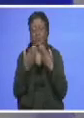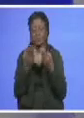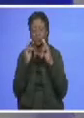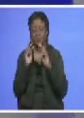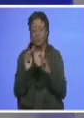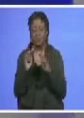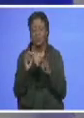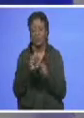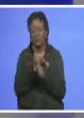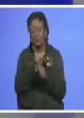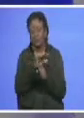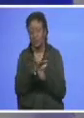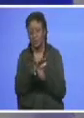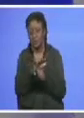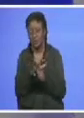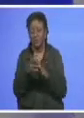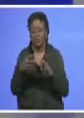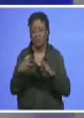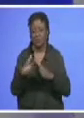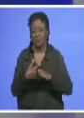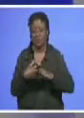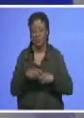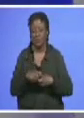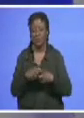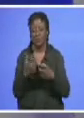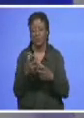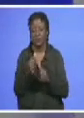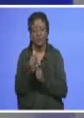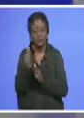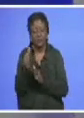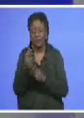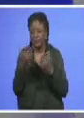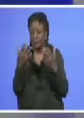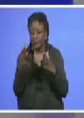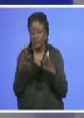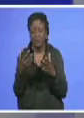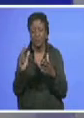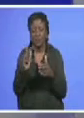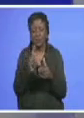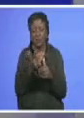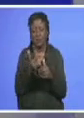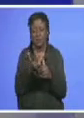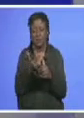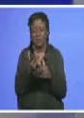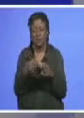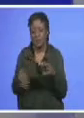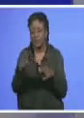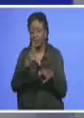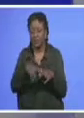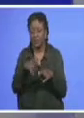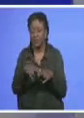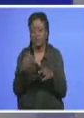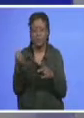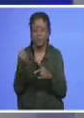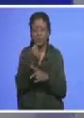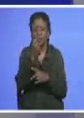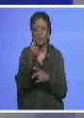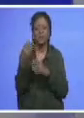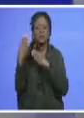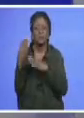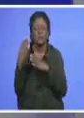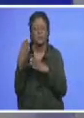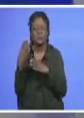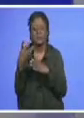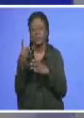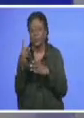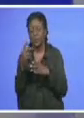The COVID crisis far from over. That indicative of the third wave now hitting the Bahamas, one health experts have long predicted would